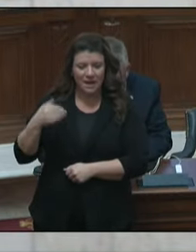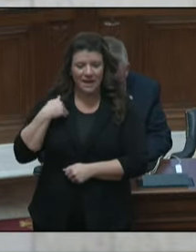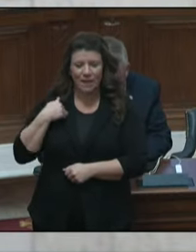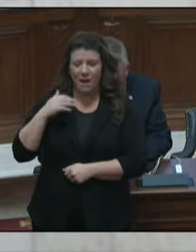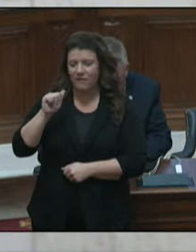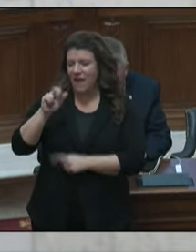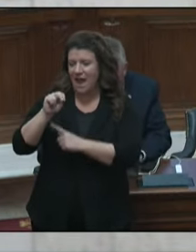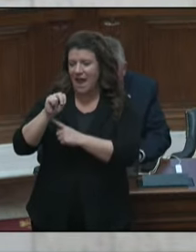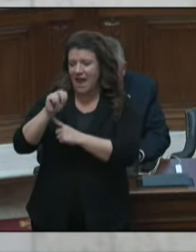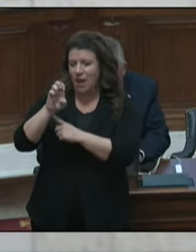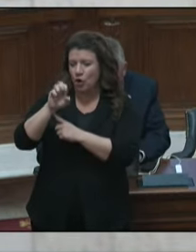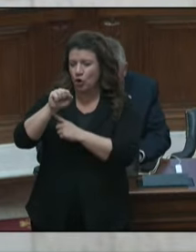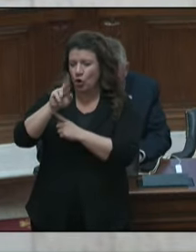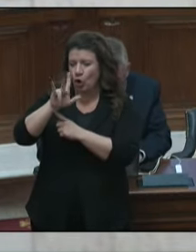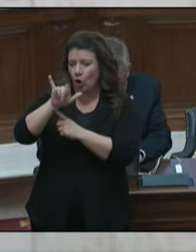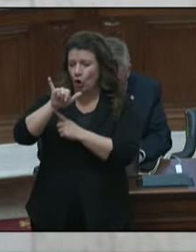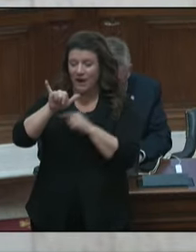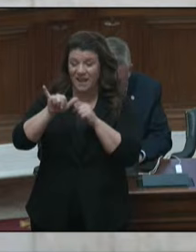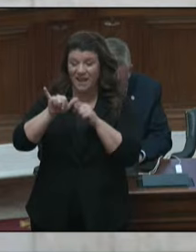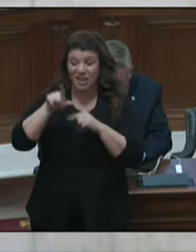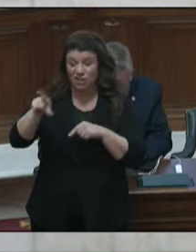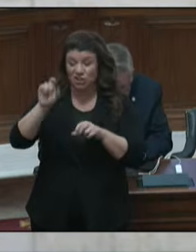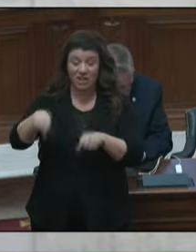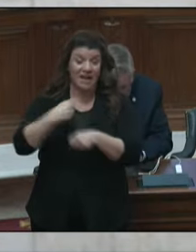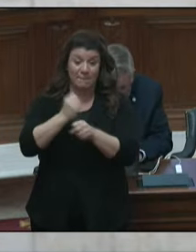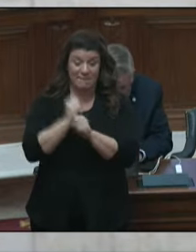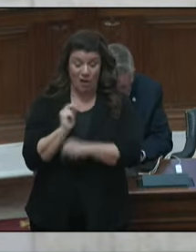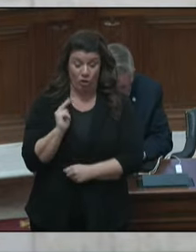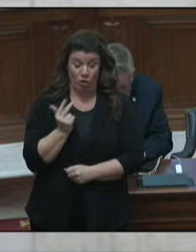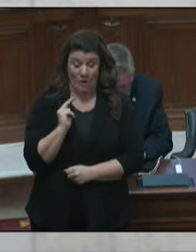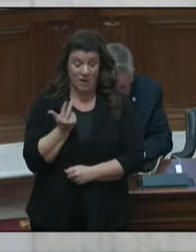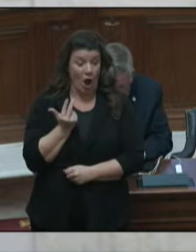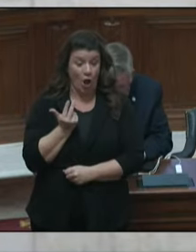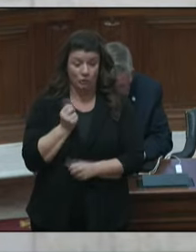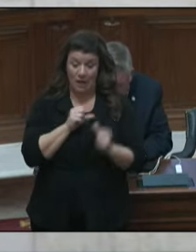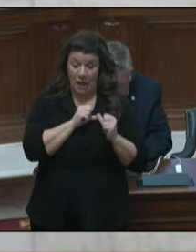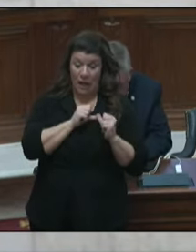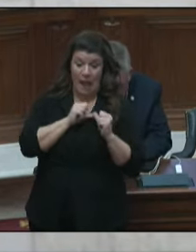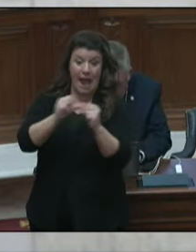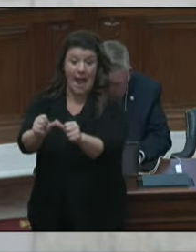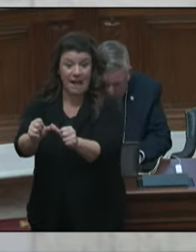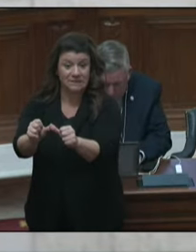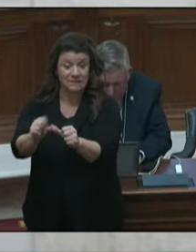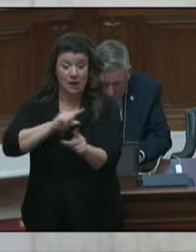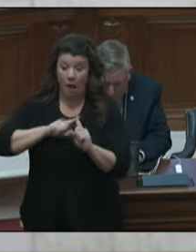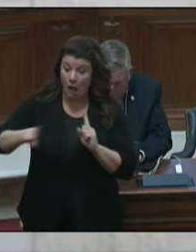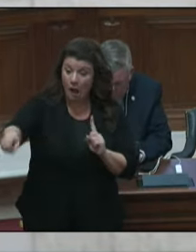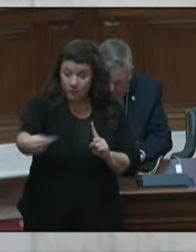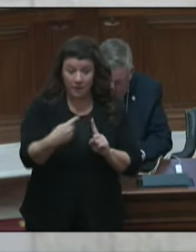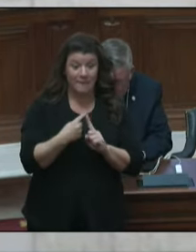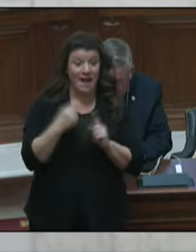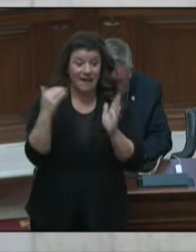this out, because Ann can make $3 go from here to Texas and back.